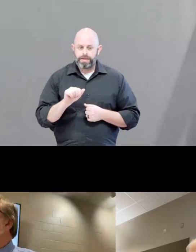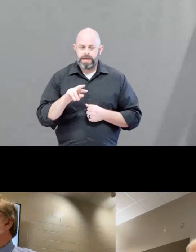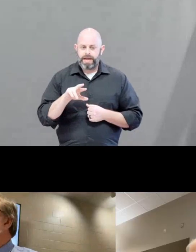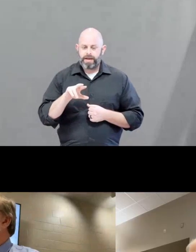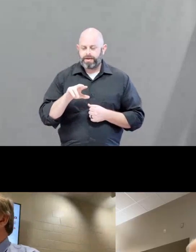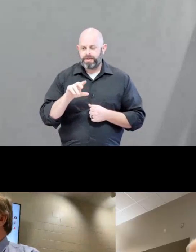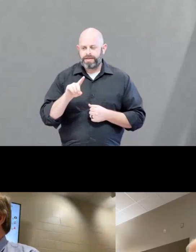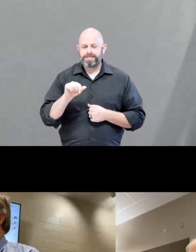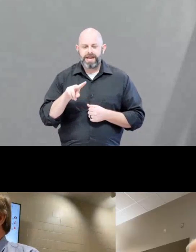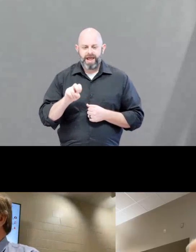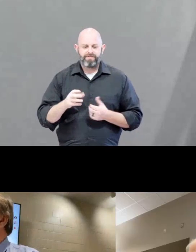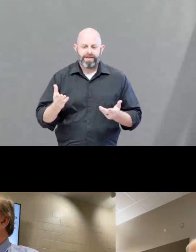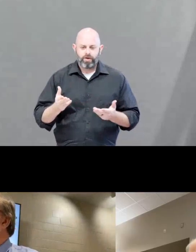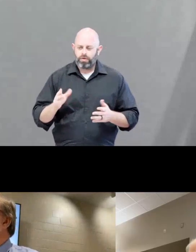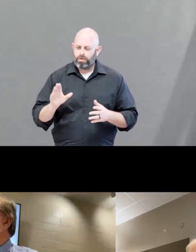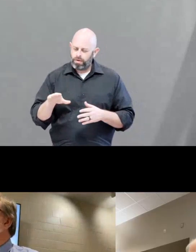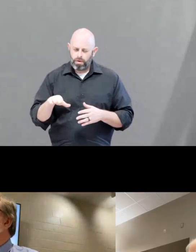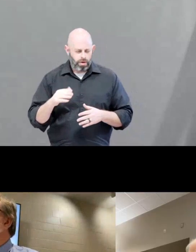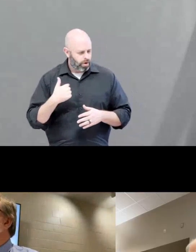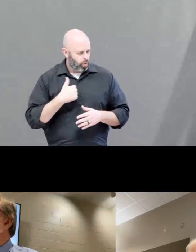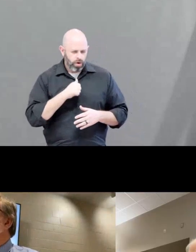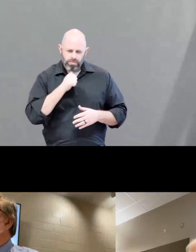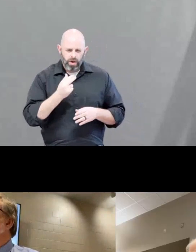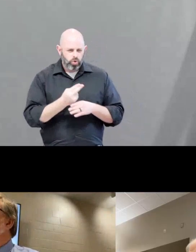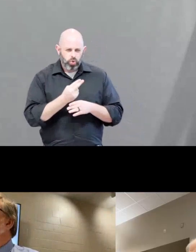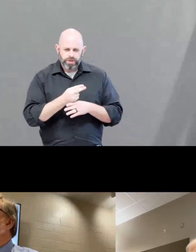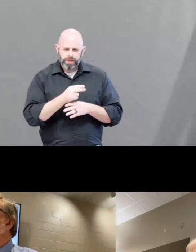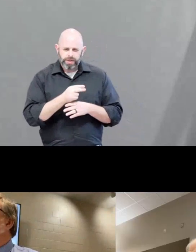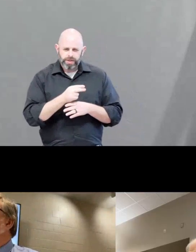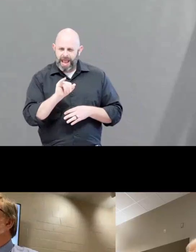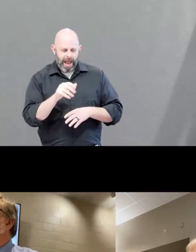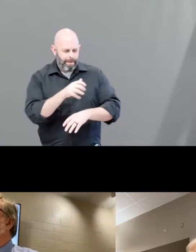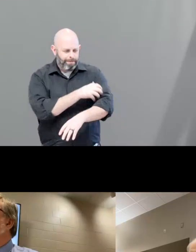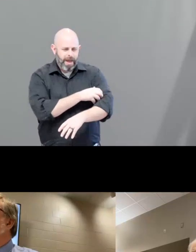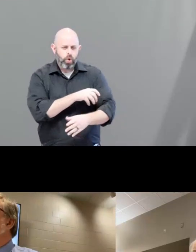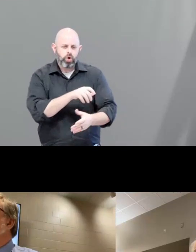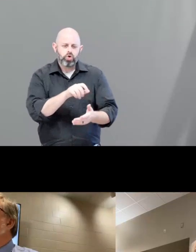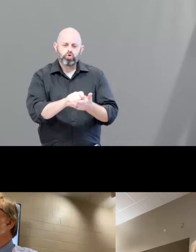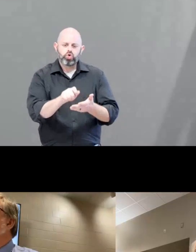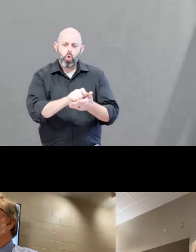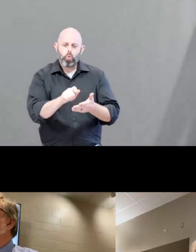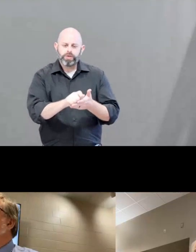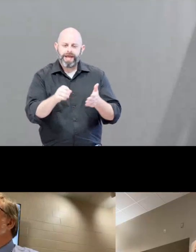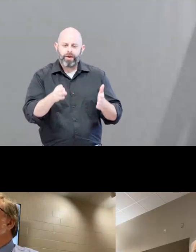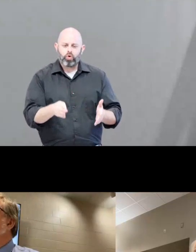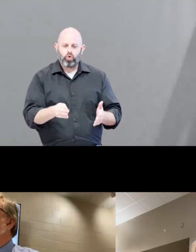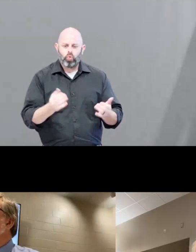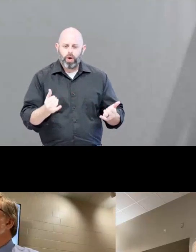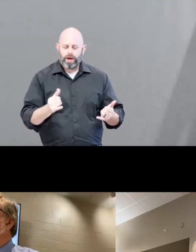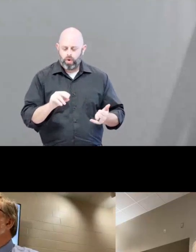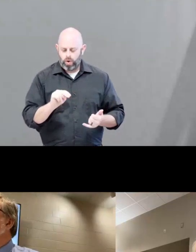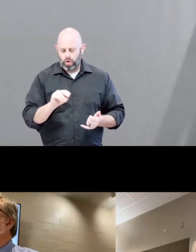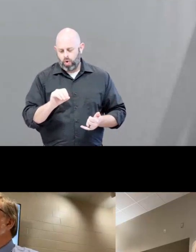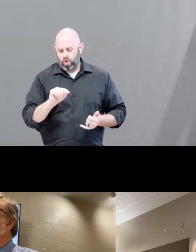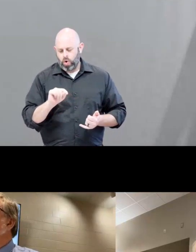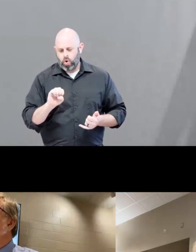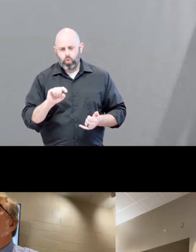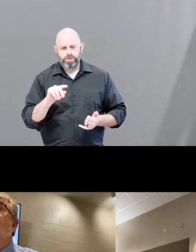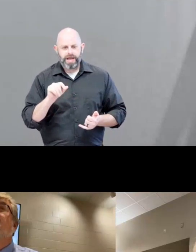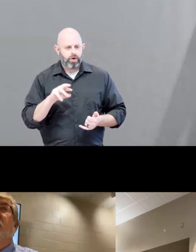Yes, Dave, are we not using an AI powered note taker right now? Like, is that not